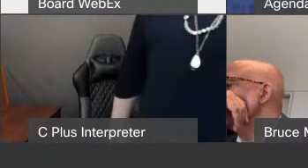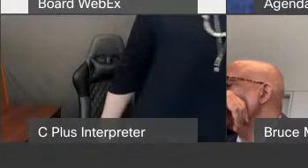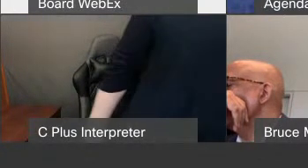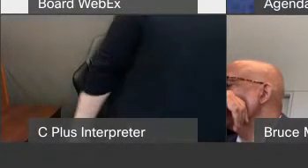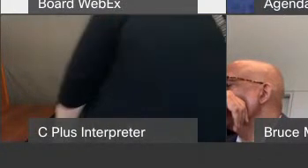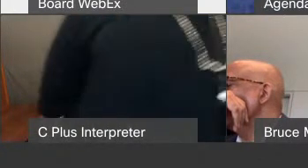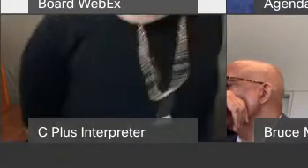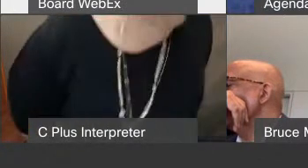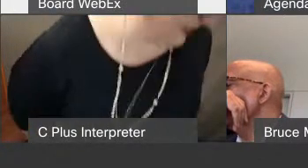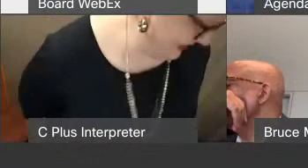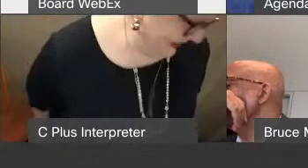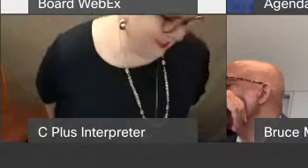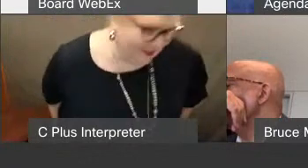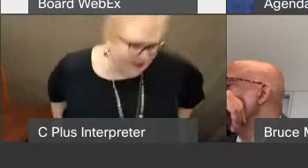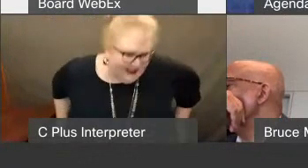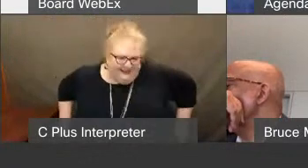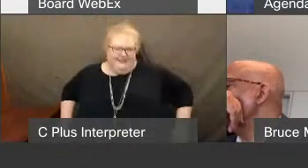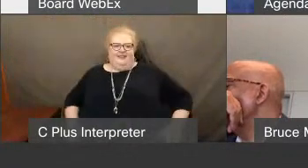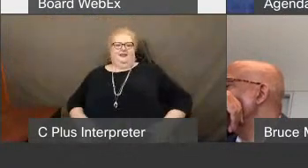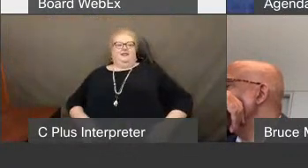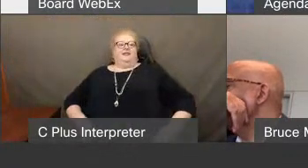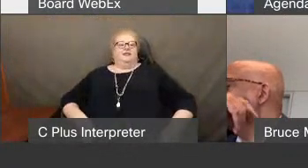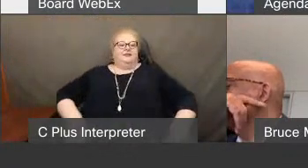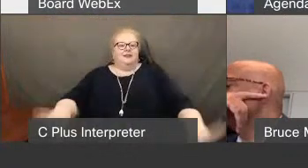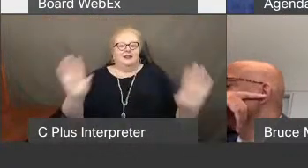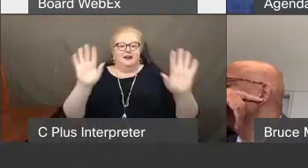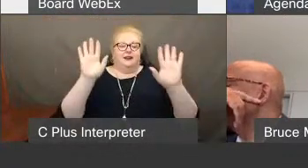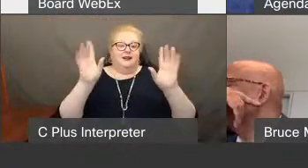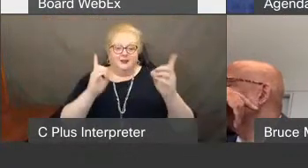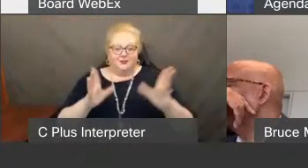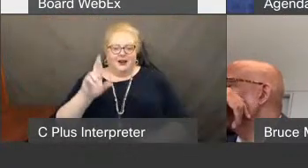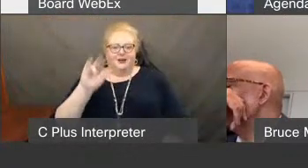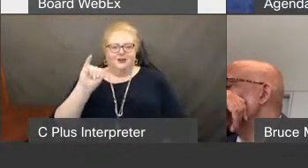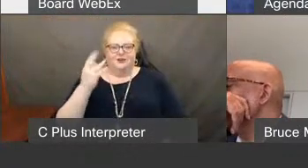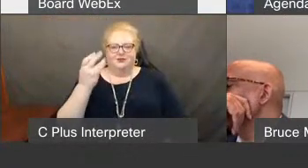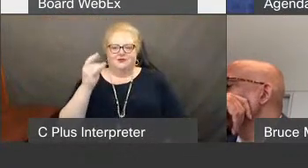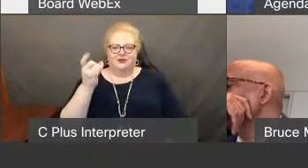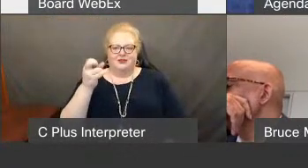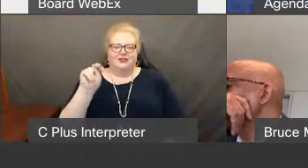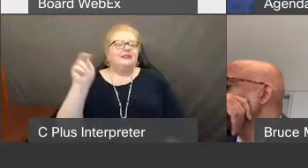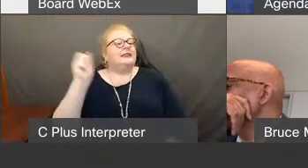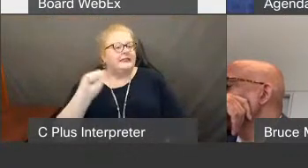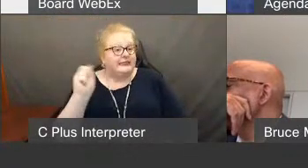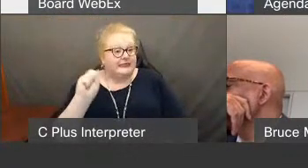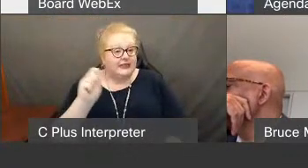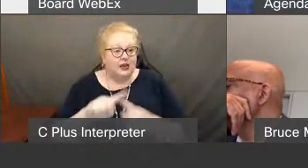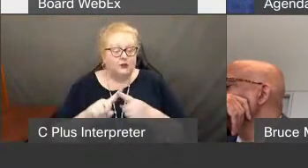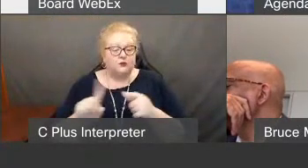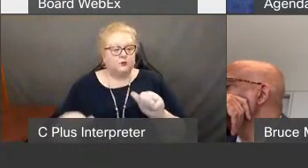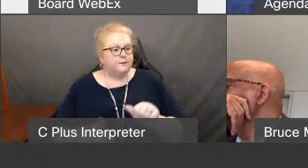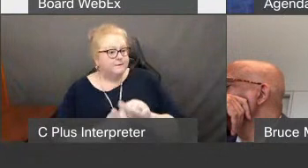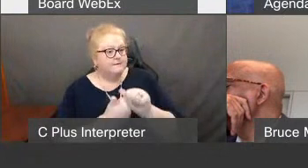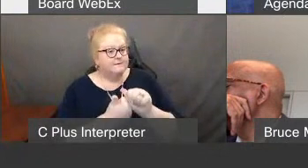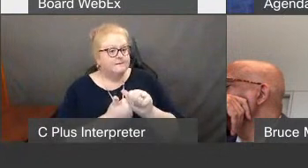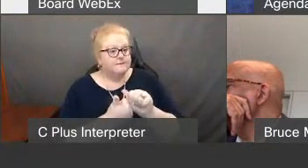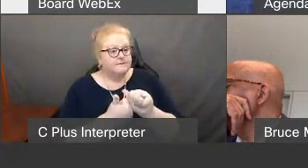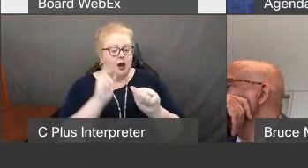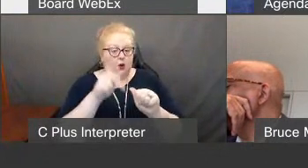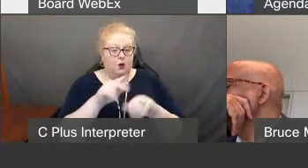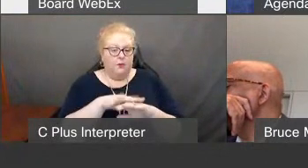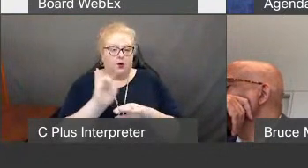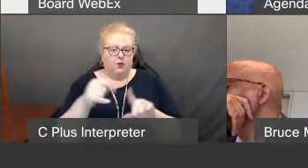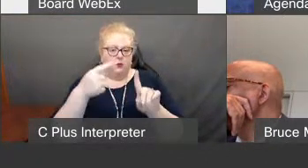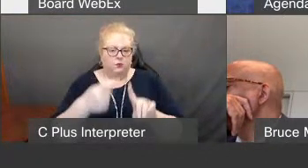Director Richardson. Yes, thank you, Mayor. Just to follow up on a couple of quick points, I think that Dean and